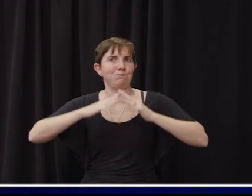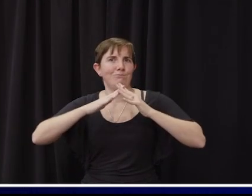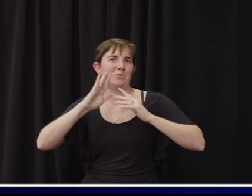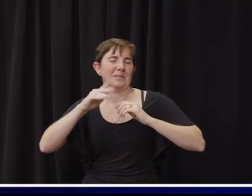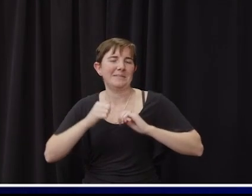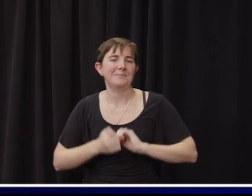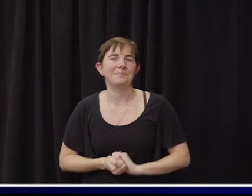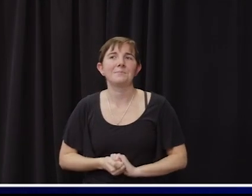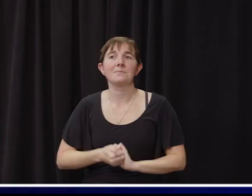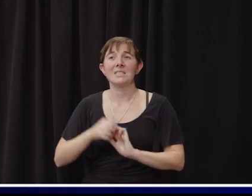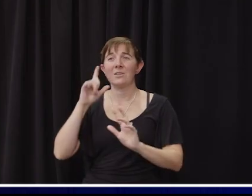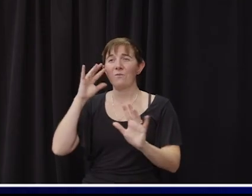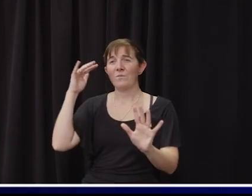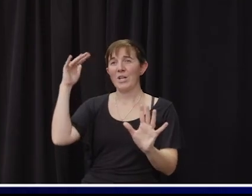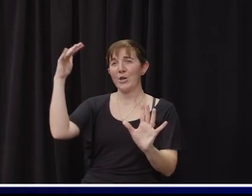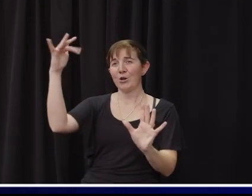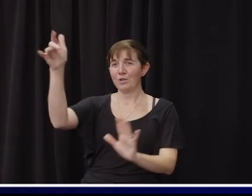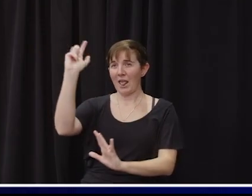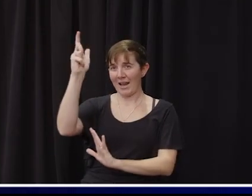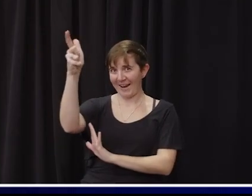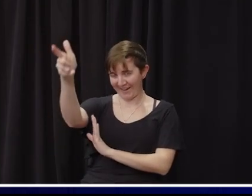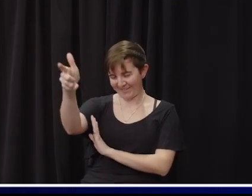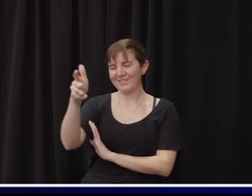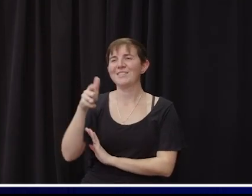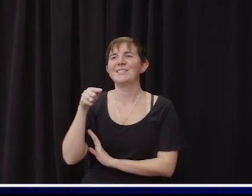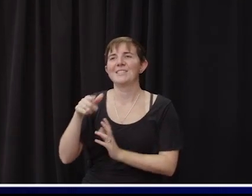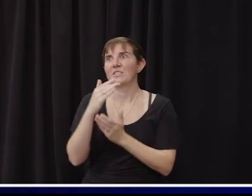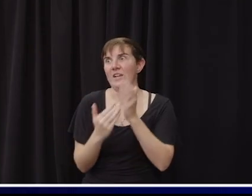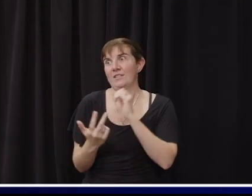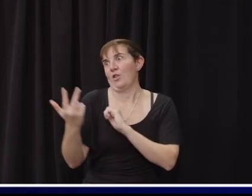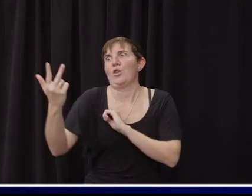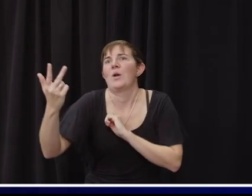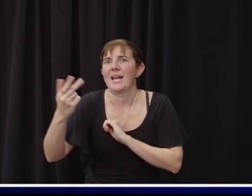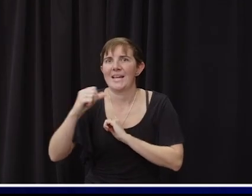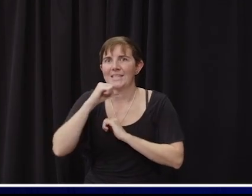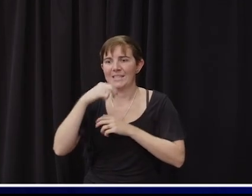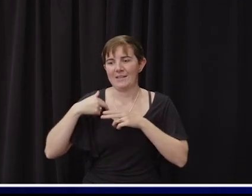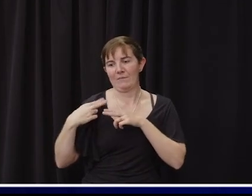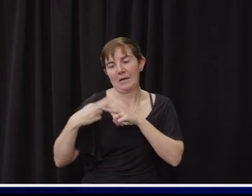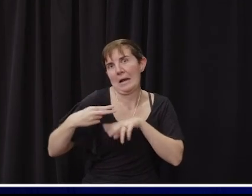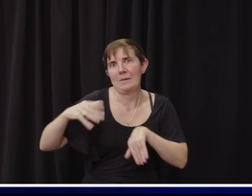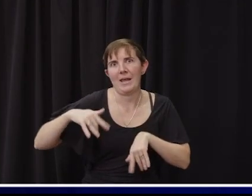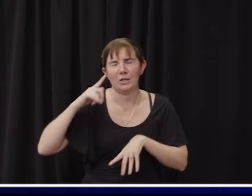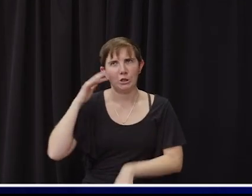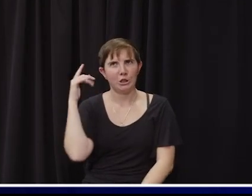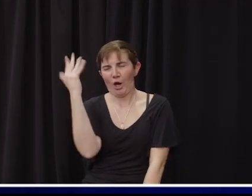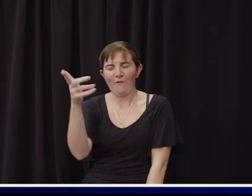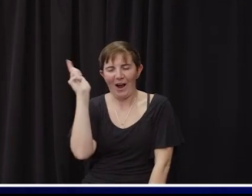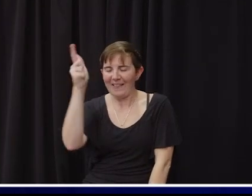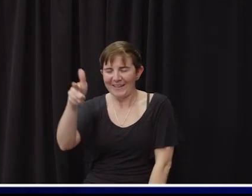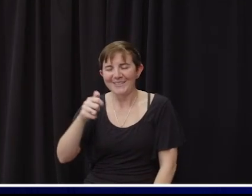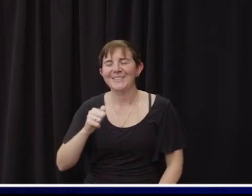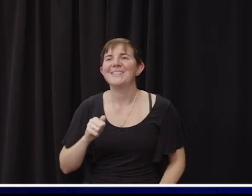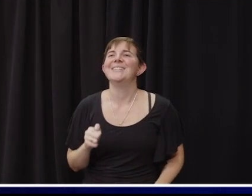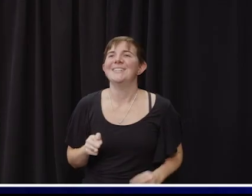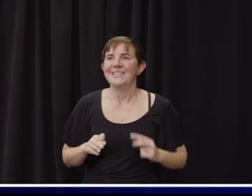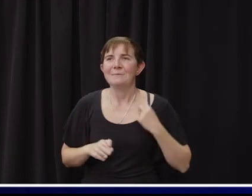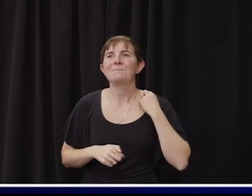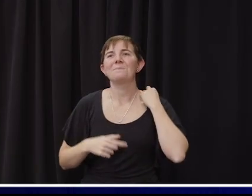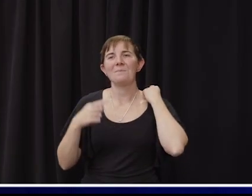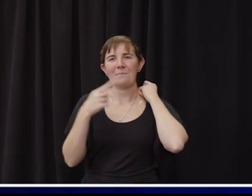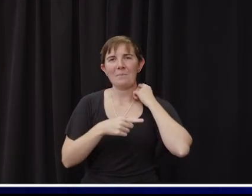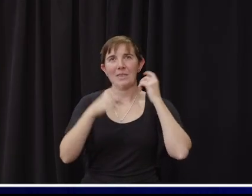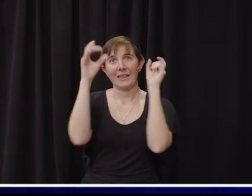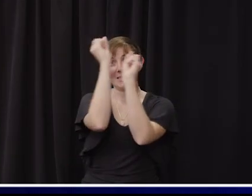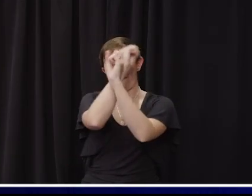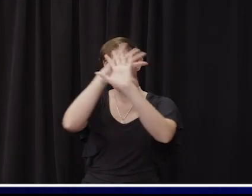And then far, far in the future, this is like phase 3. It doesn't even have a number yet. It's so far in the future. But this is the big